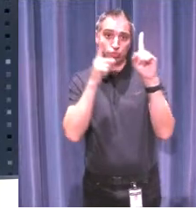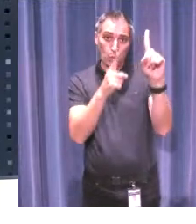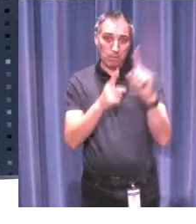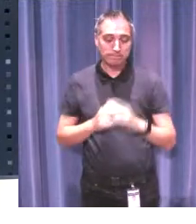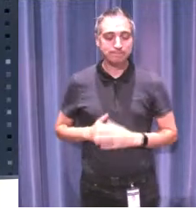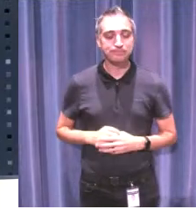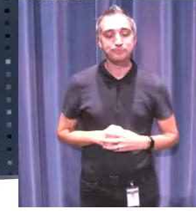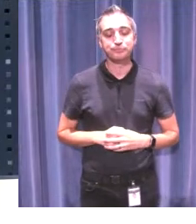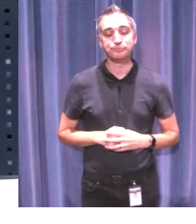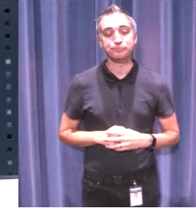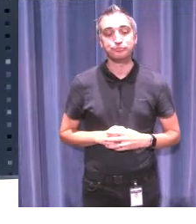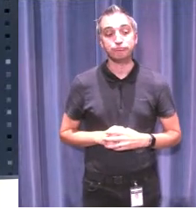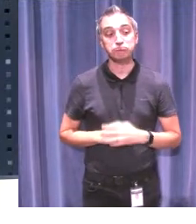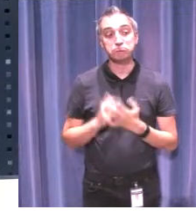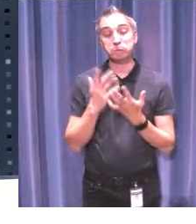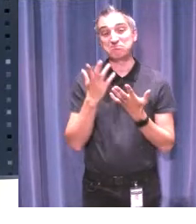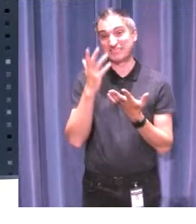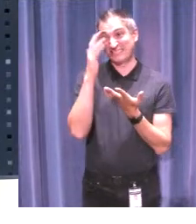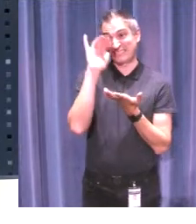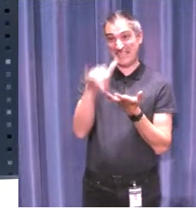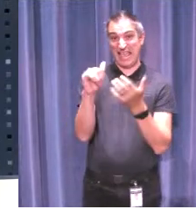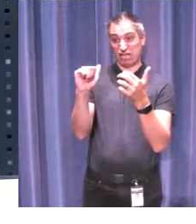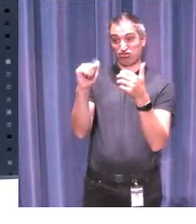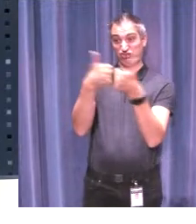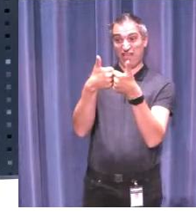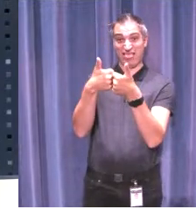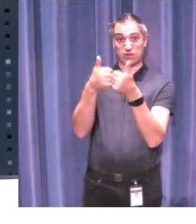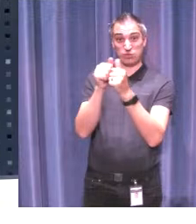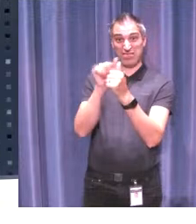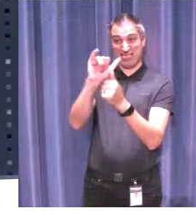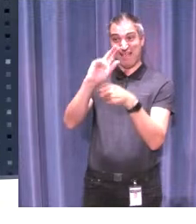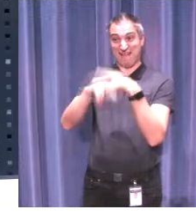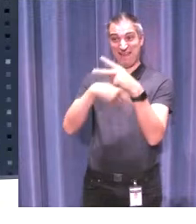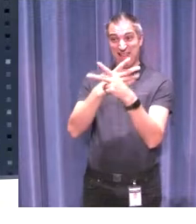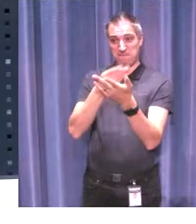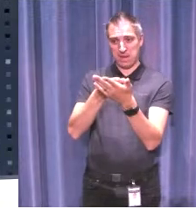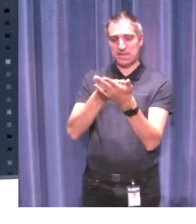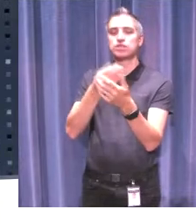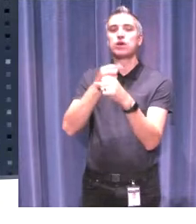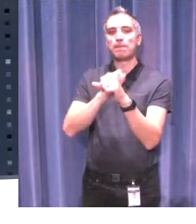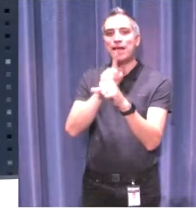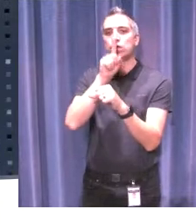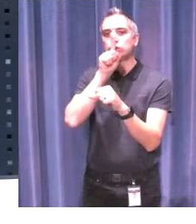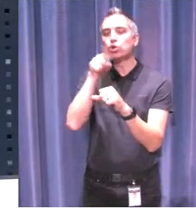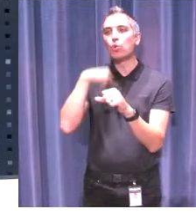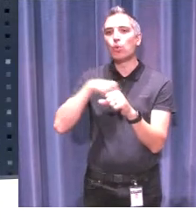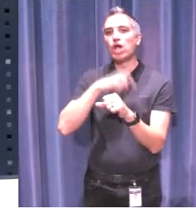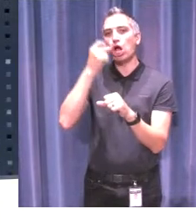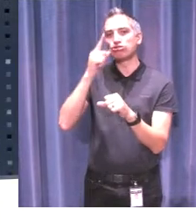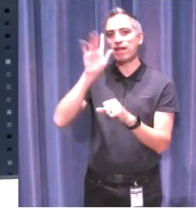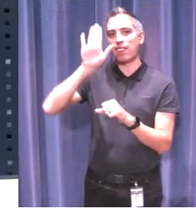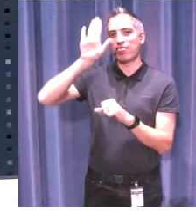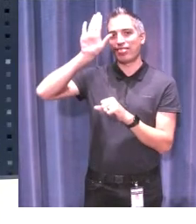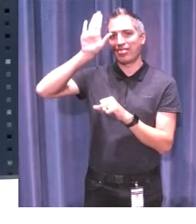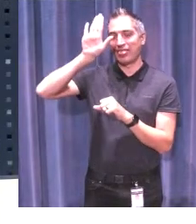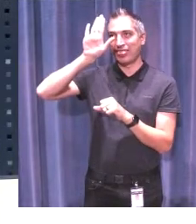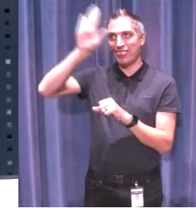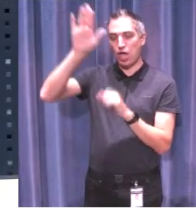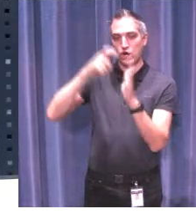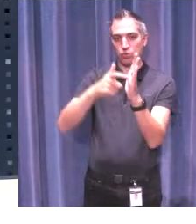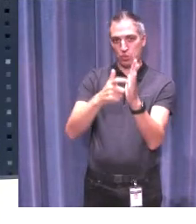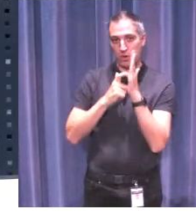challenge in that particular bucket of funds is getting clarity on the reporting and understanding what, in